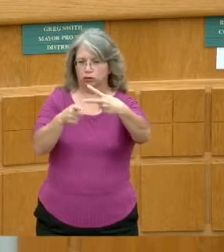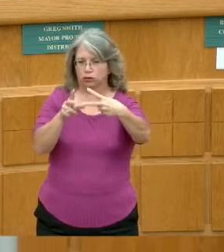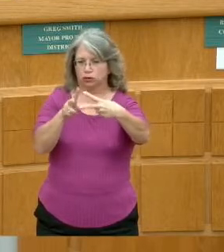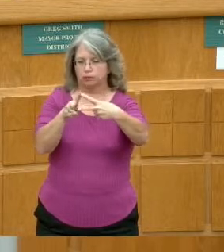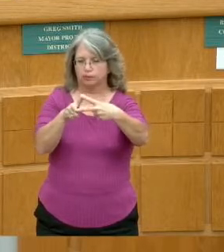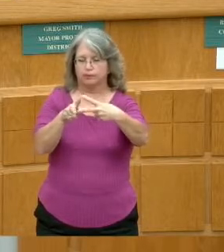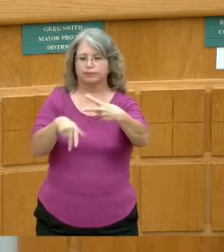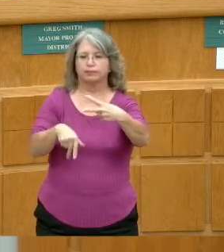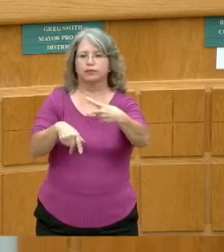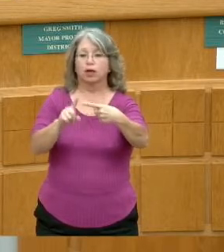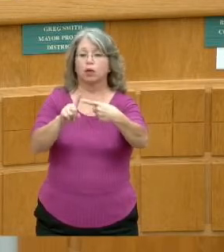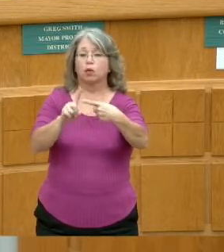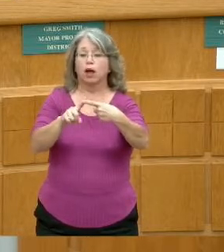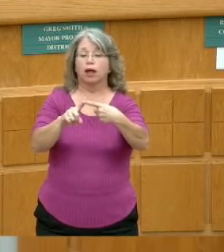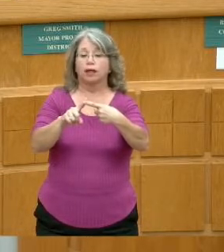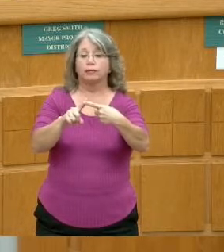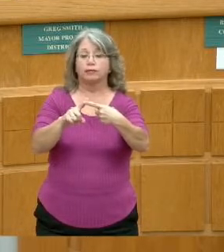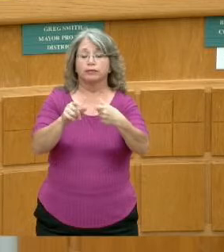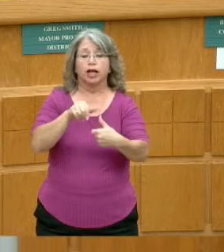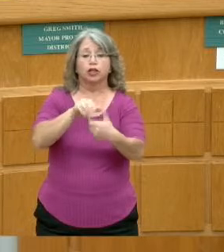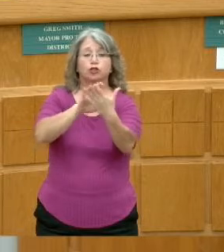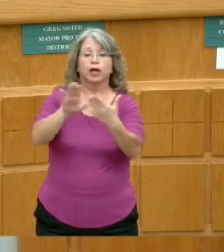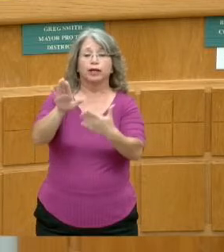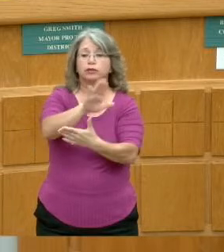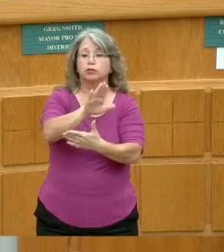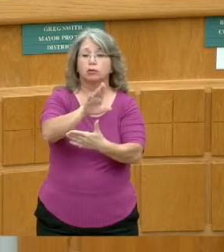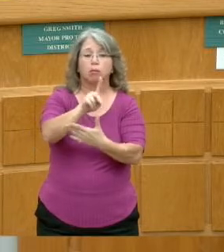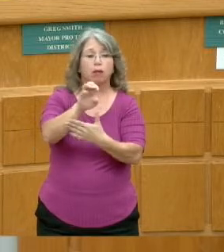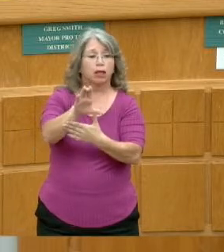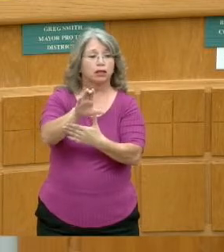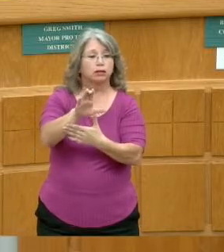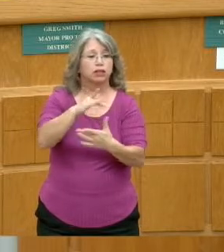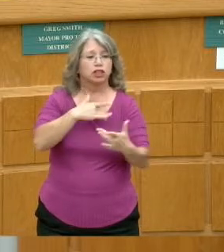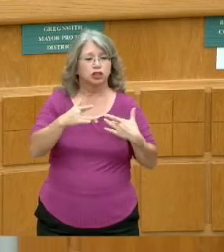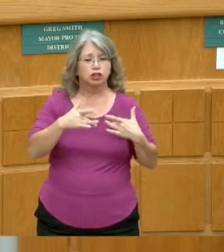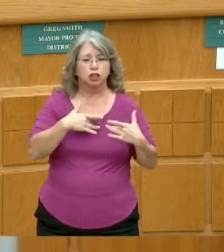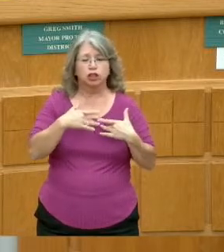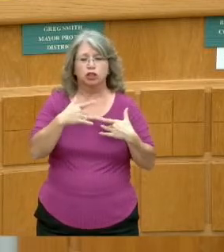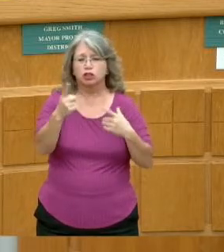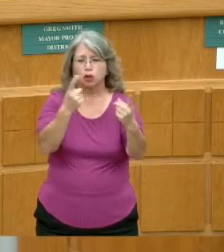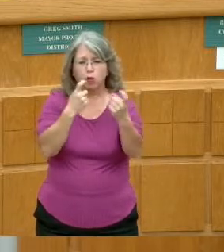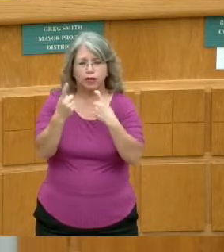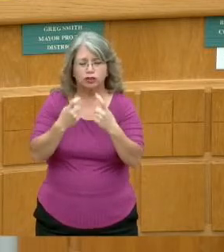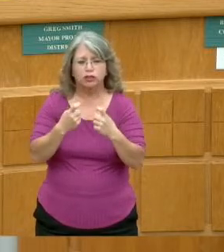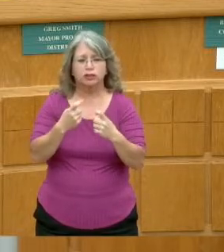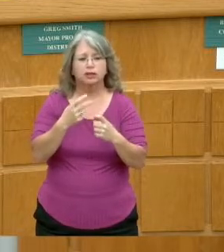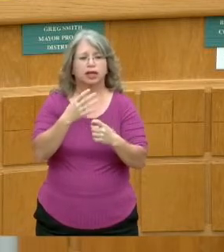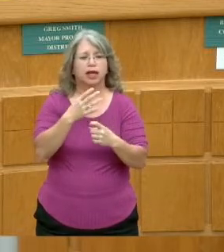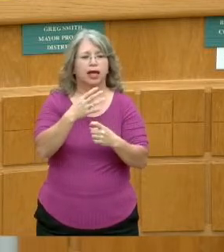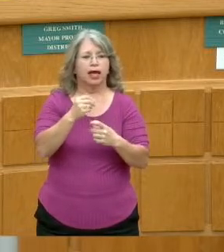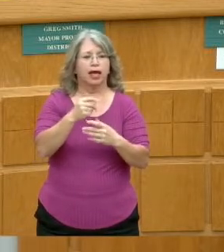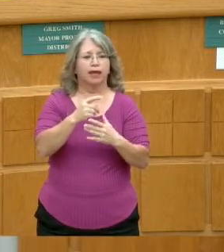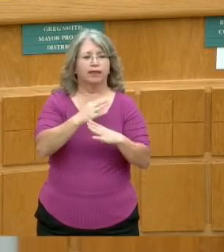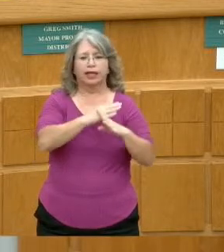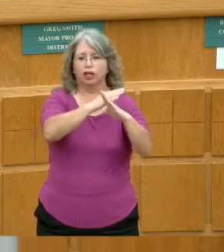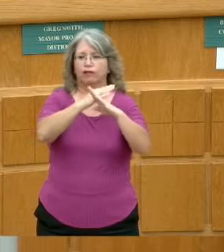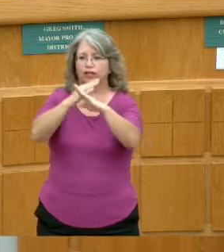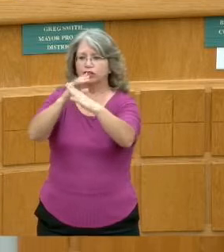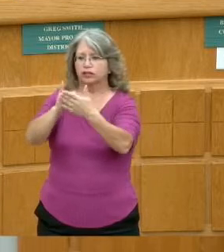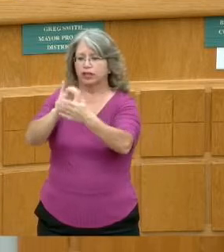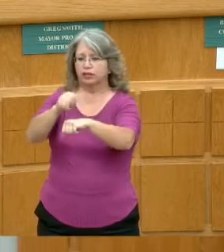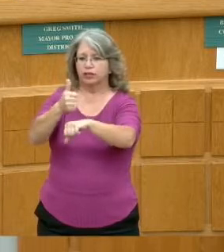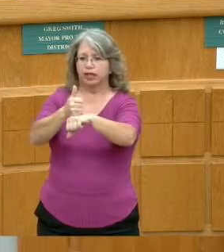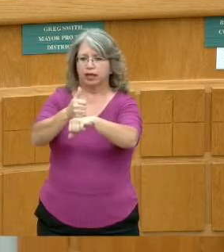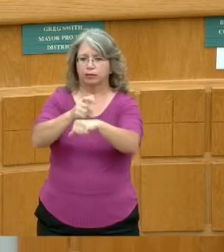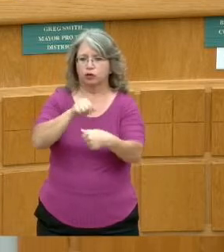is to address public concerns and questions about COVID-19 and the interventions that are in place to address the pandemic. Today